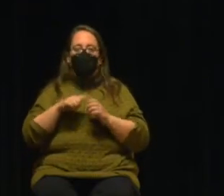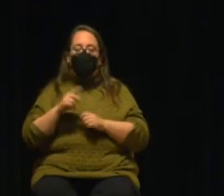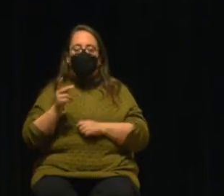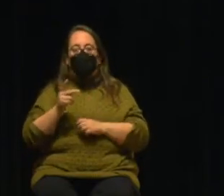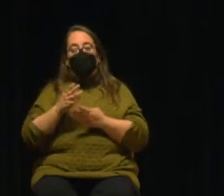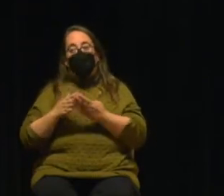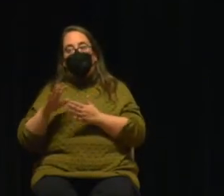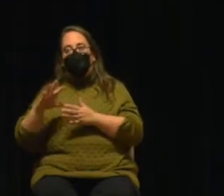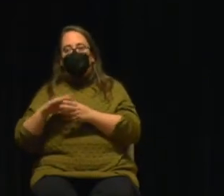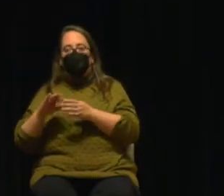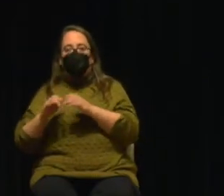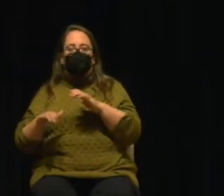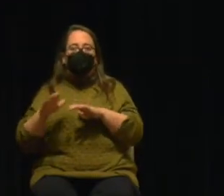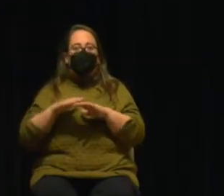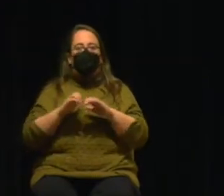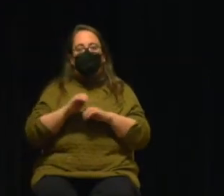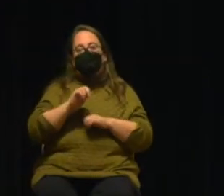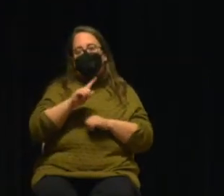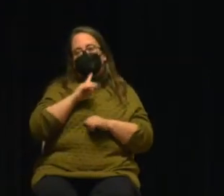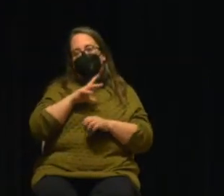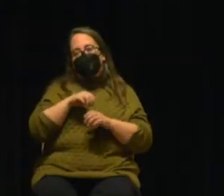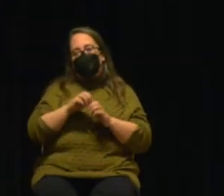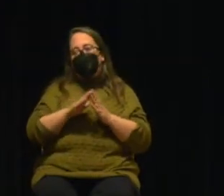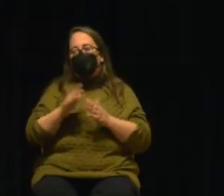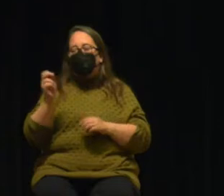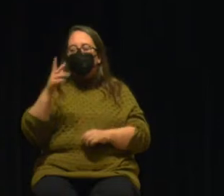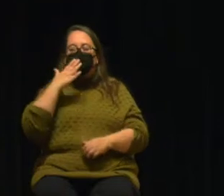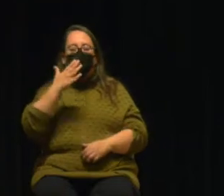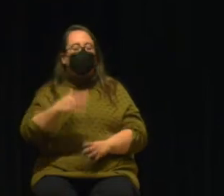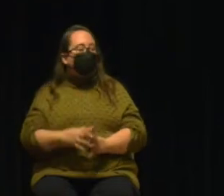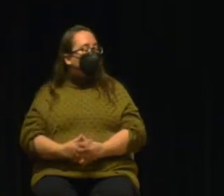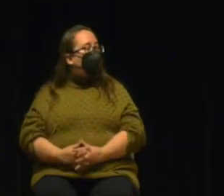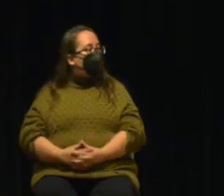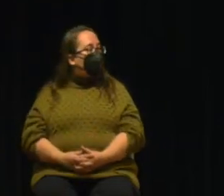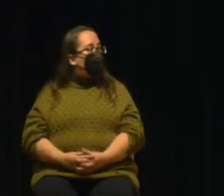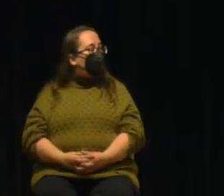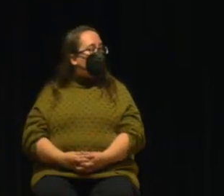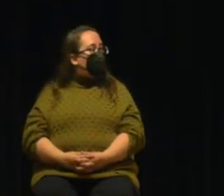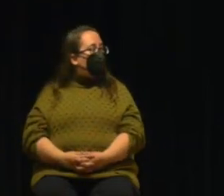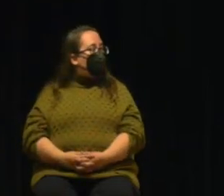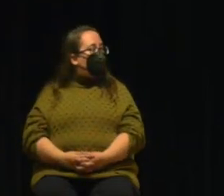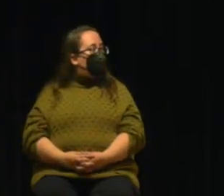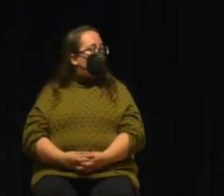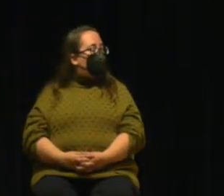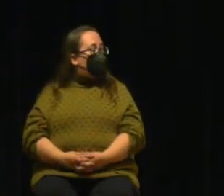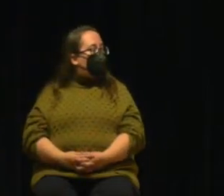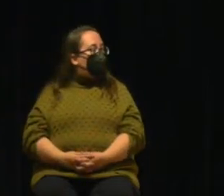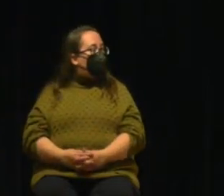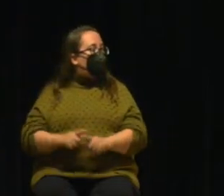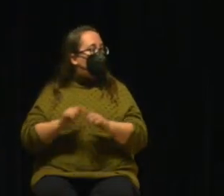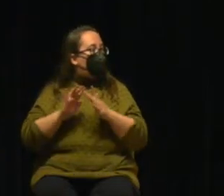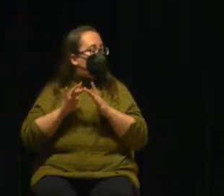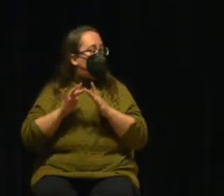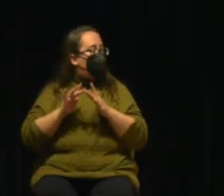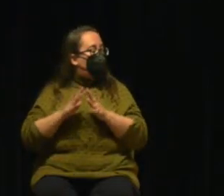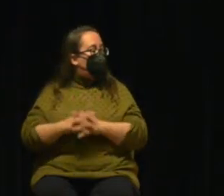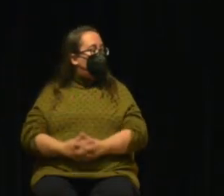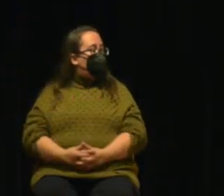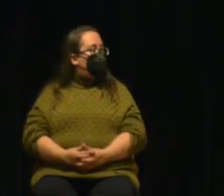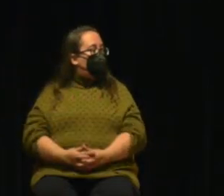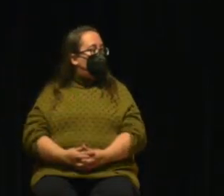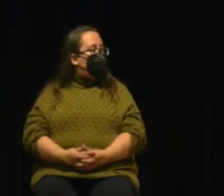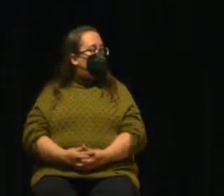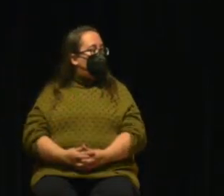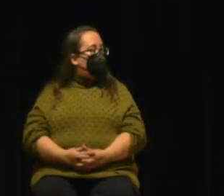her story that intersects with Still is in the book. Sure. This question comes from our virtual audience.